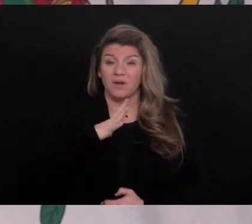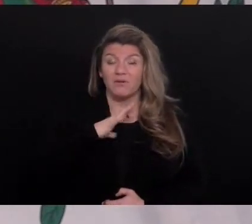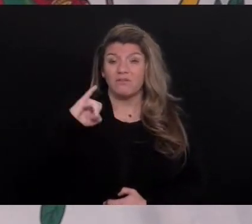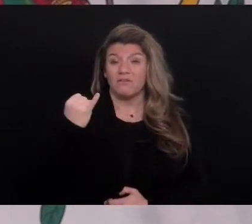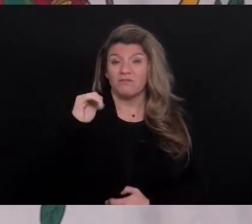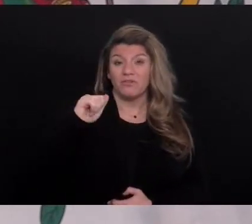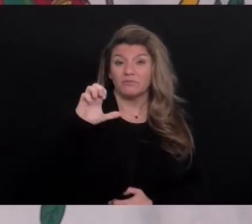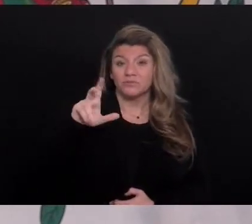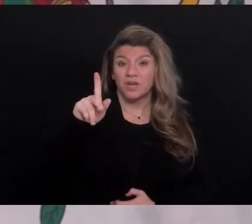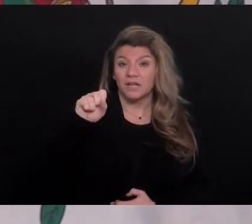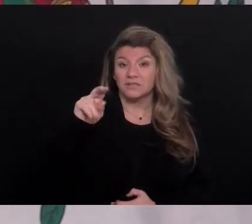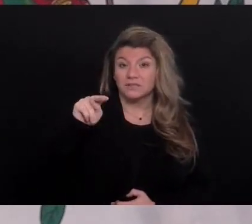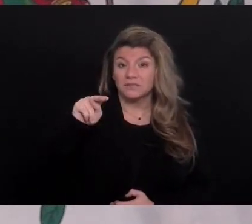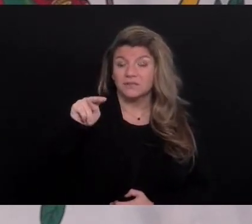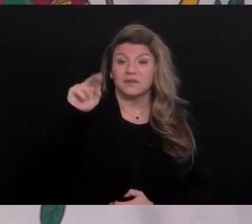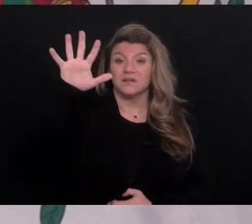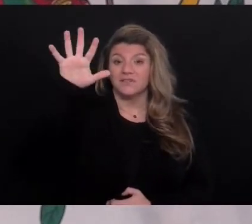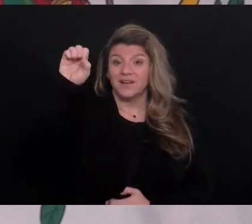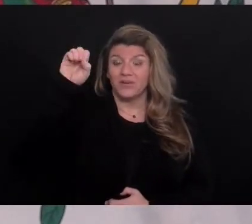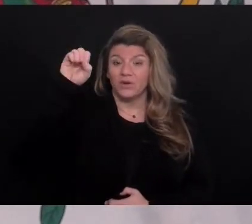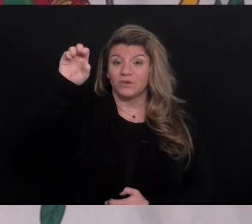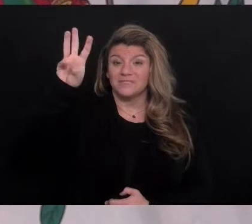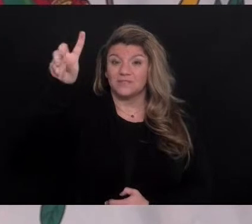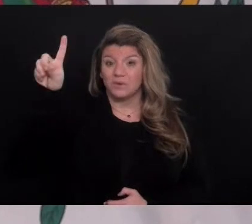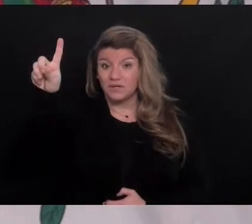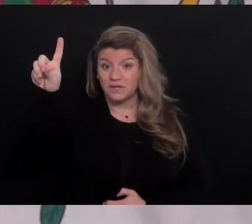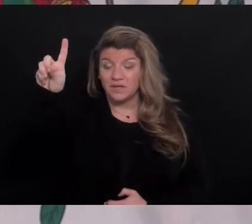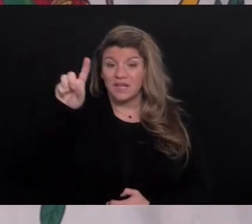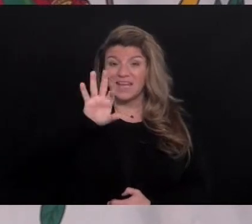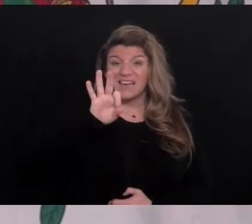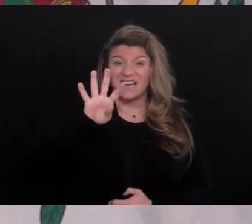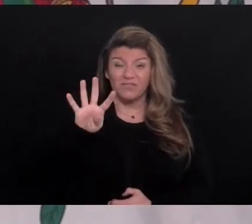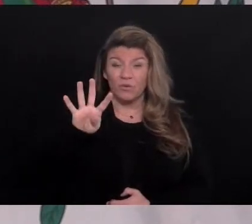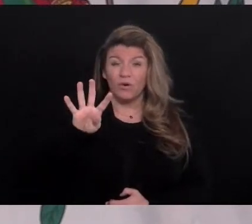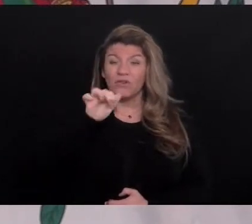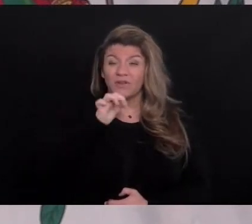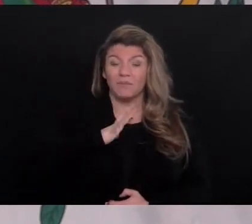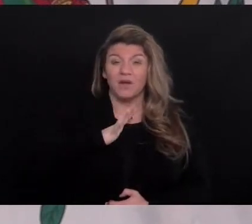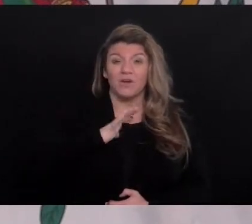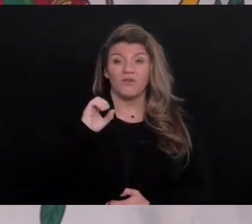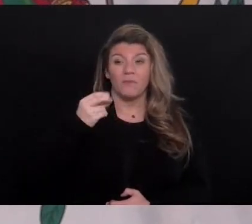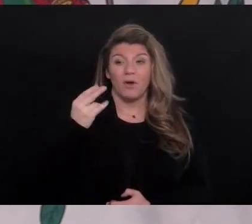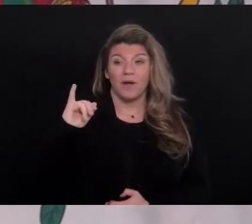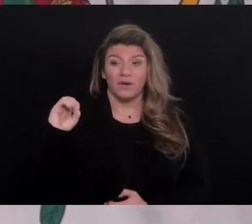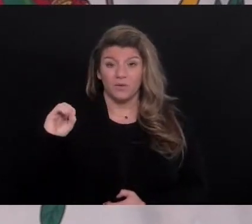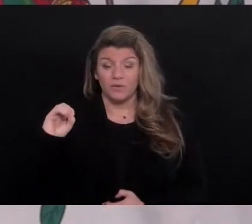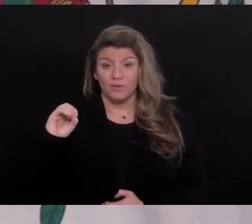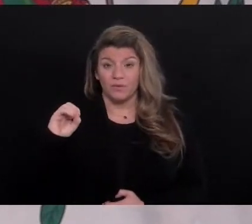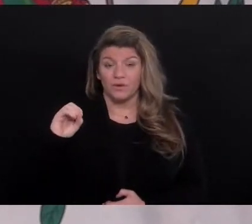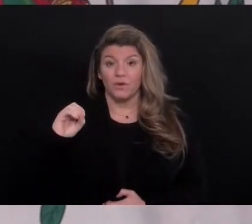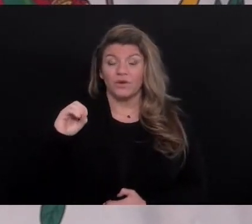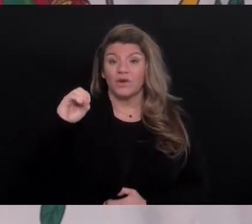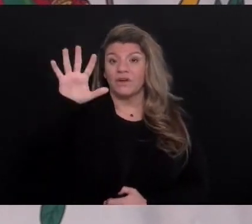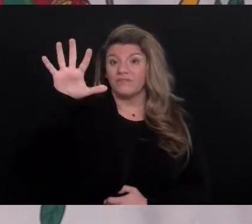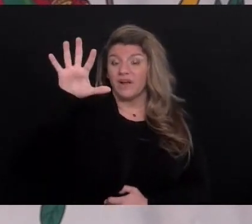from Jackson County. The 5,061st is a 94-year-old female from Ohio County.